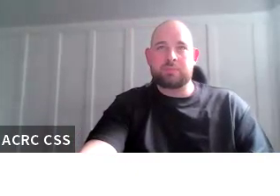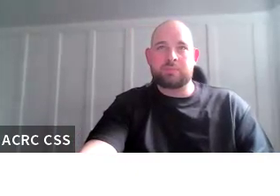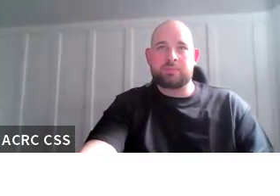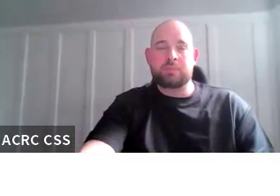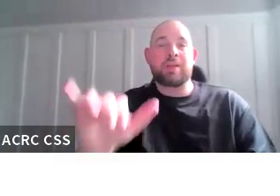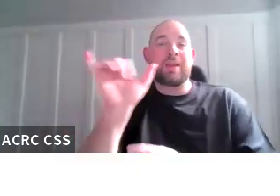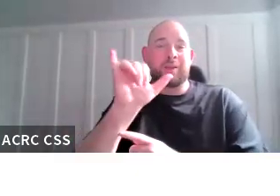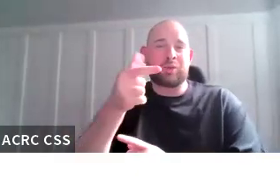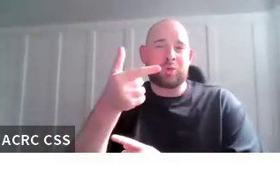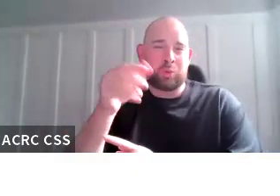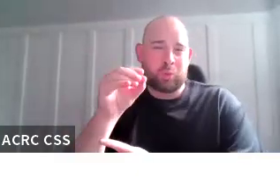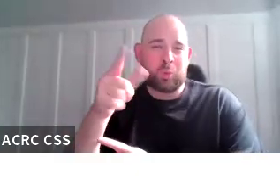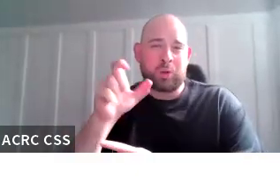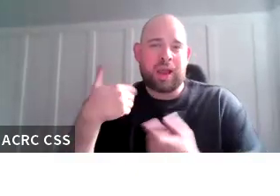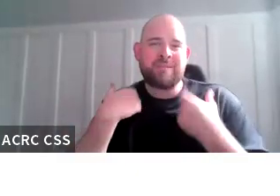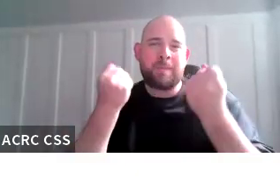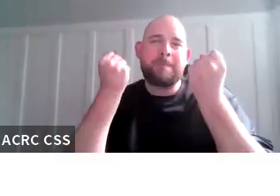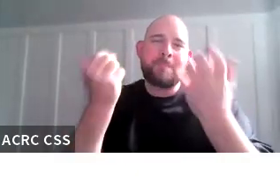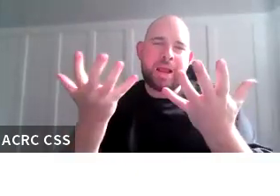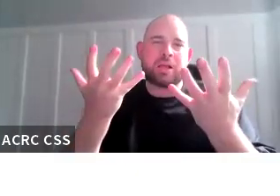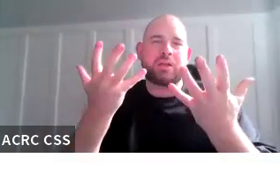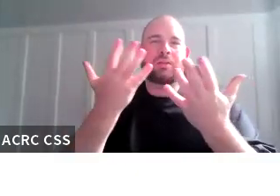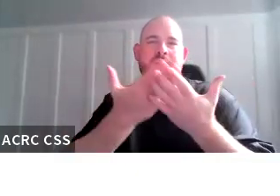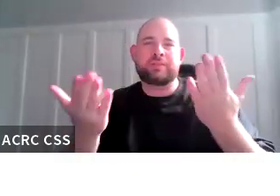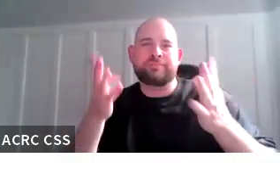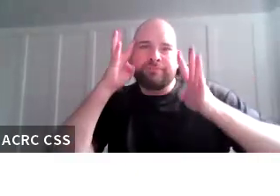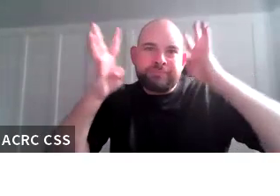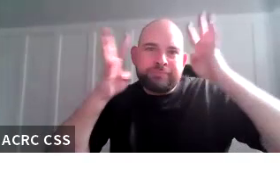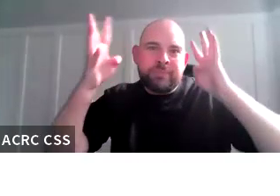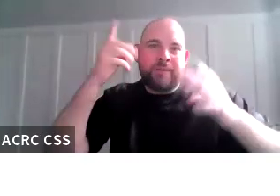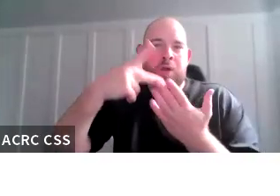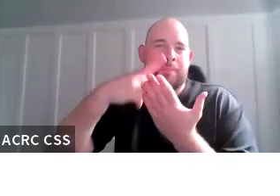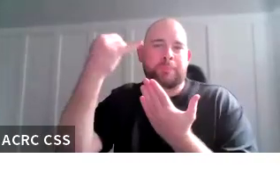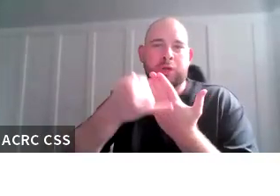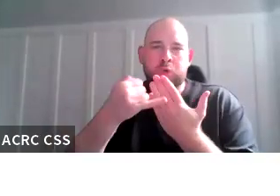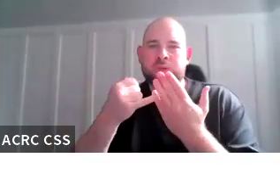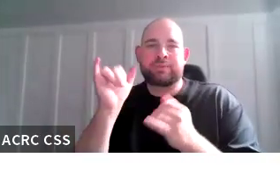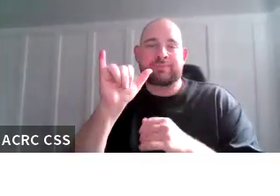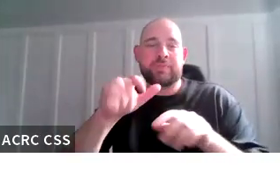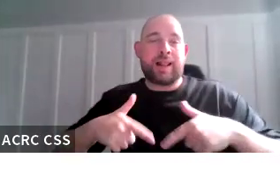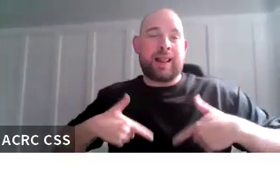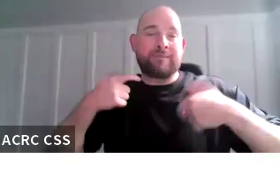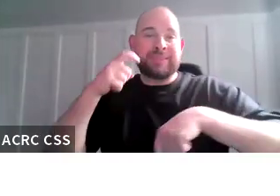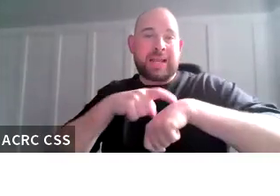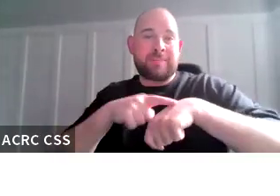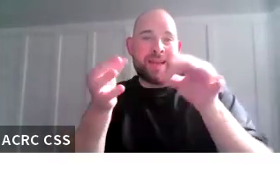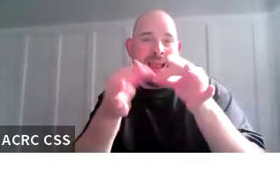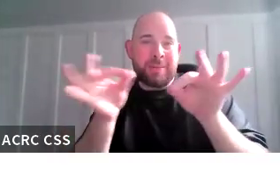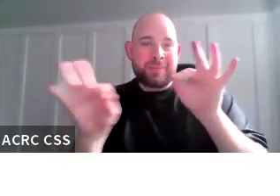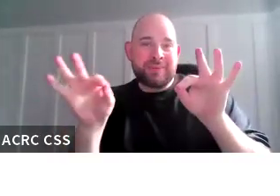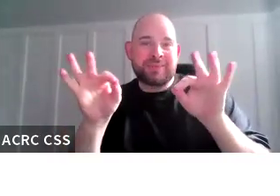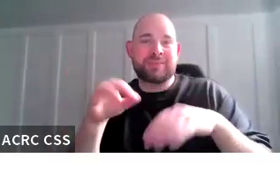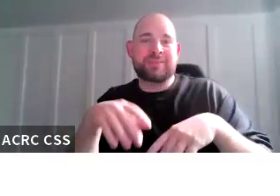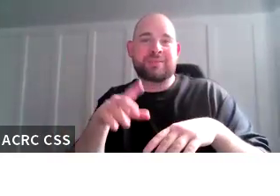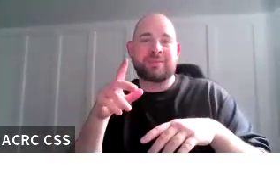that Google is one of those companies that is at the forefront of ensuring deaf people are involved. And it's great because